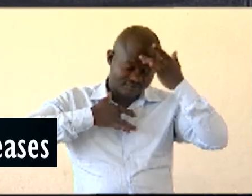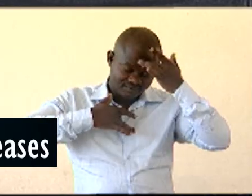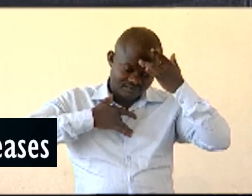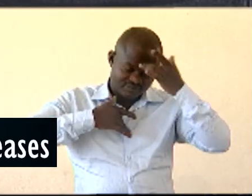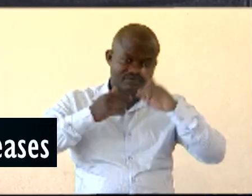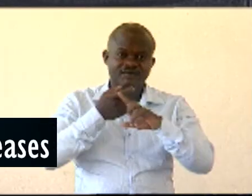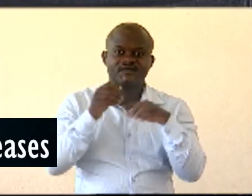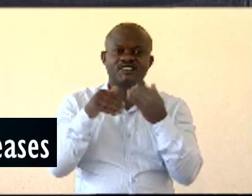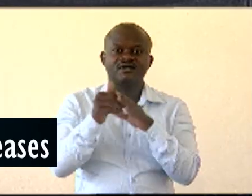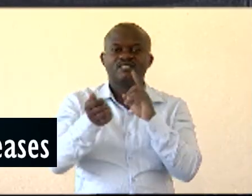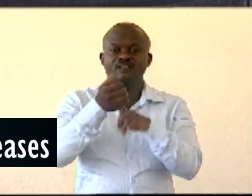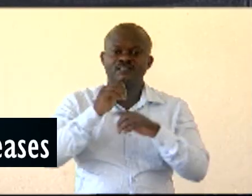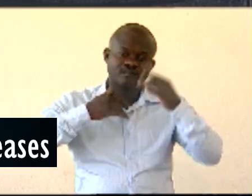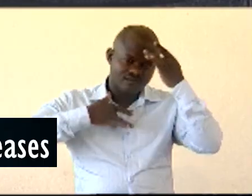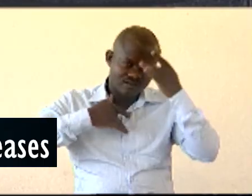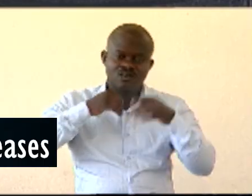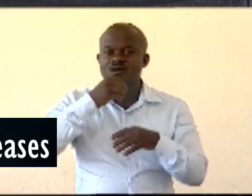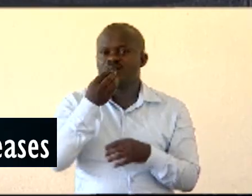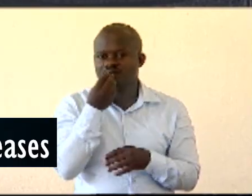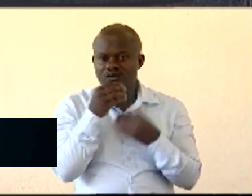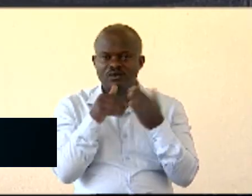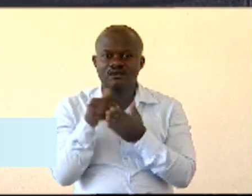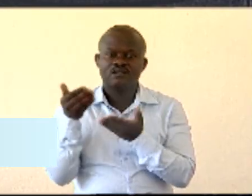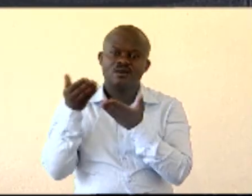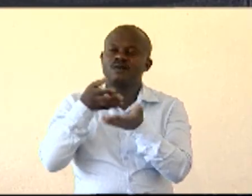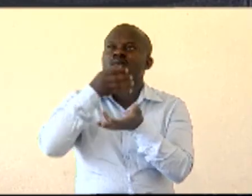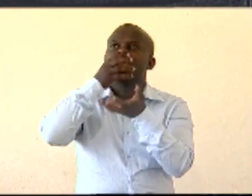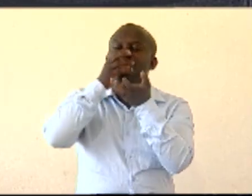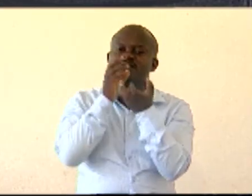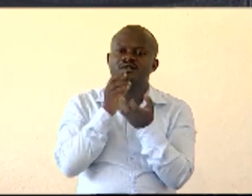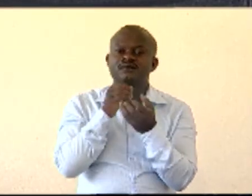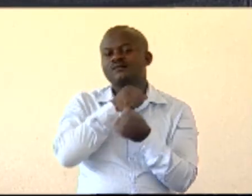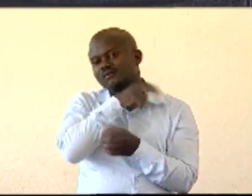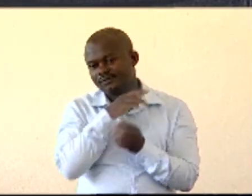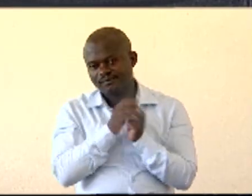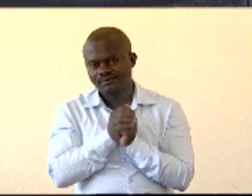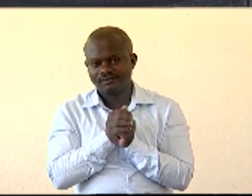by taking a contaminated food or drinking a contaminated water.